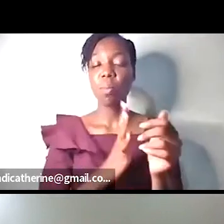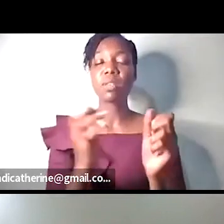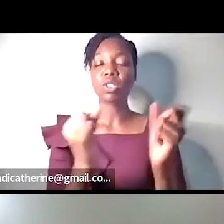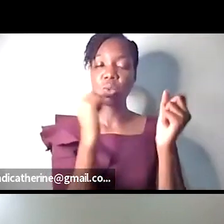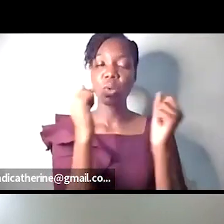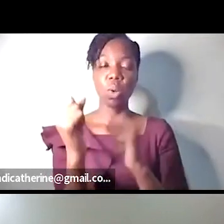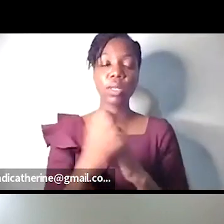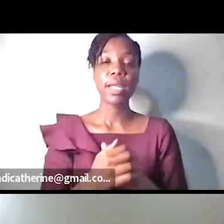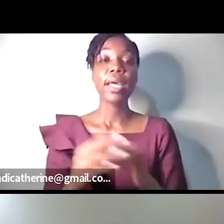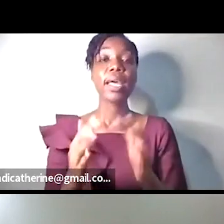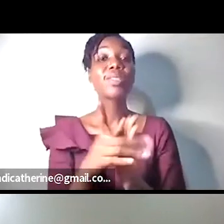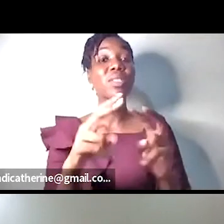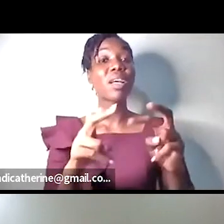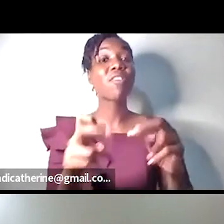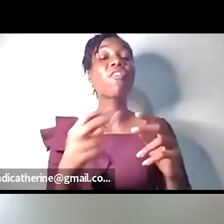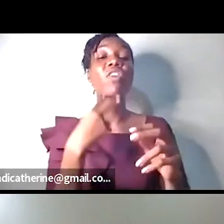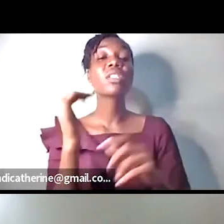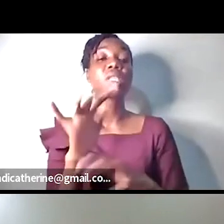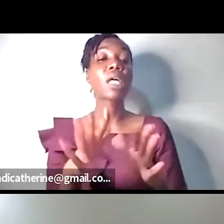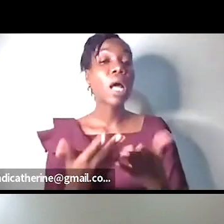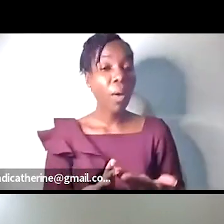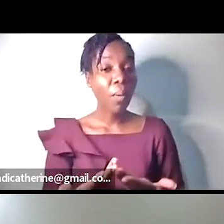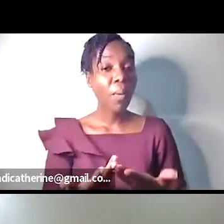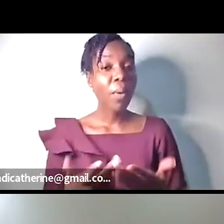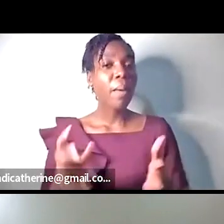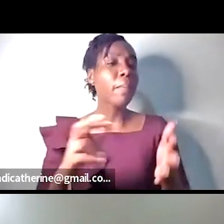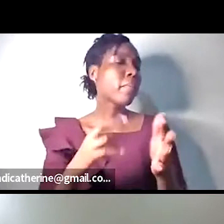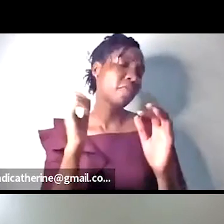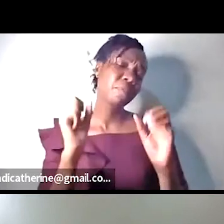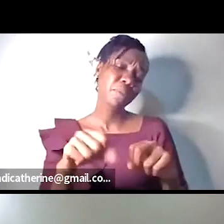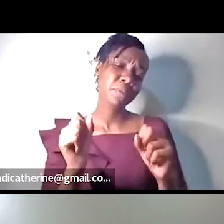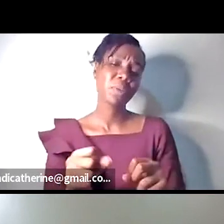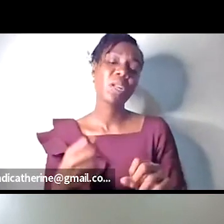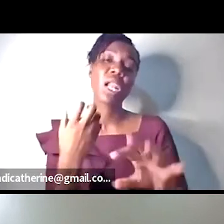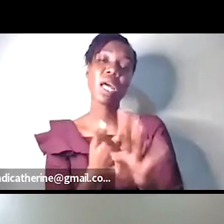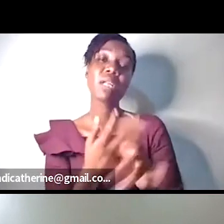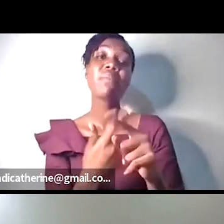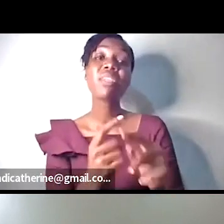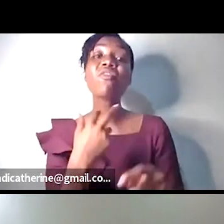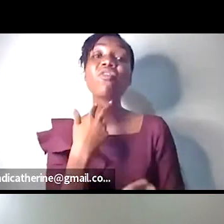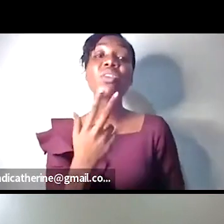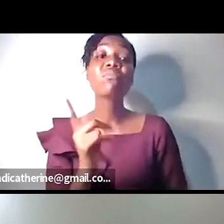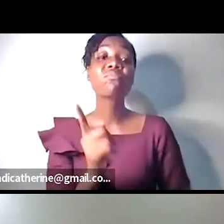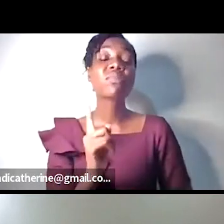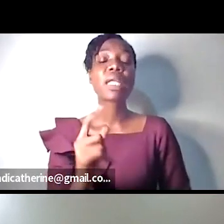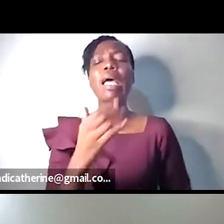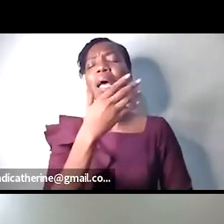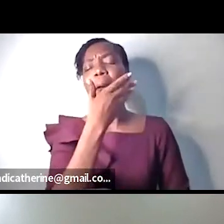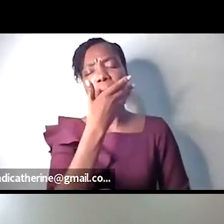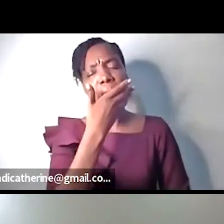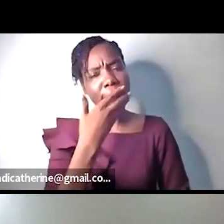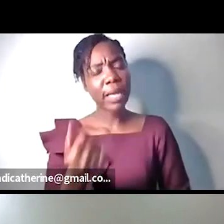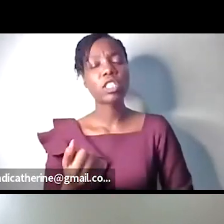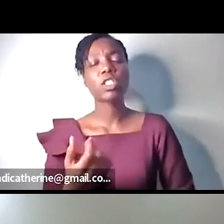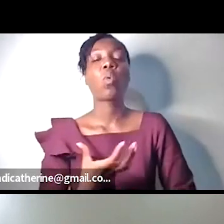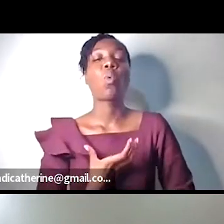that voice can be remarkably difficult. This voice is your best tool in the boardroom.